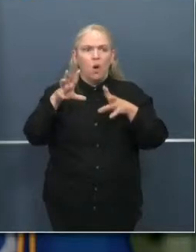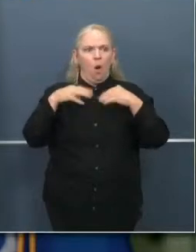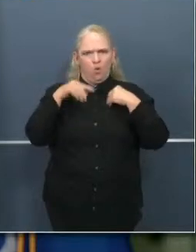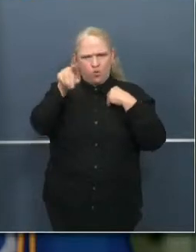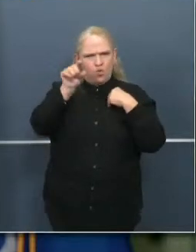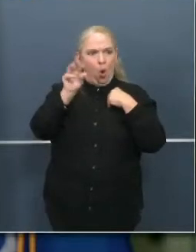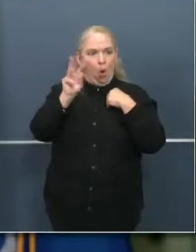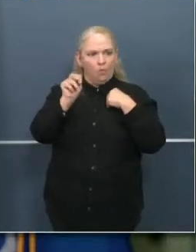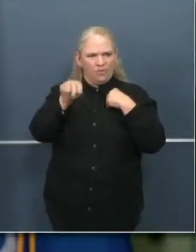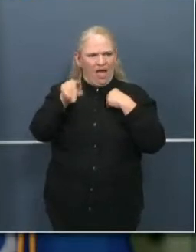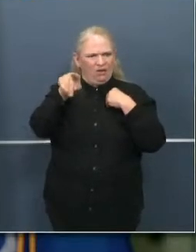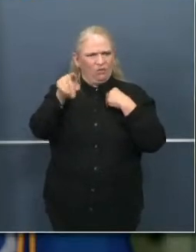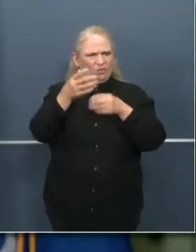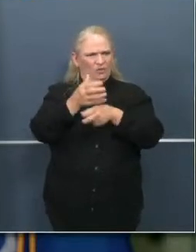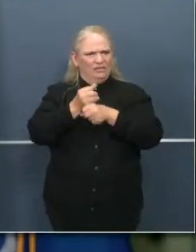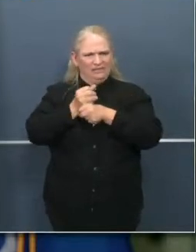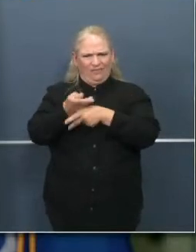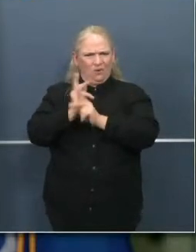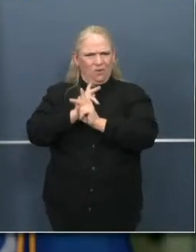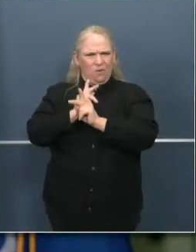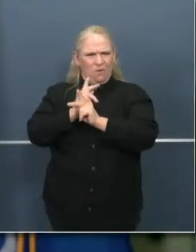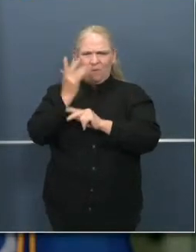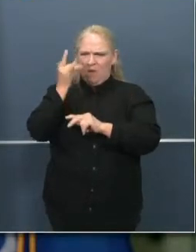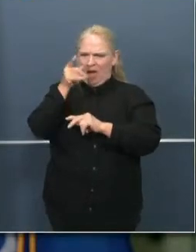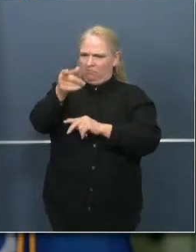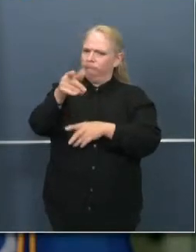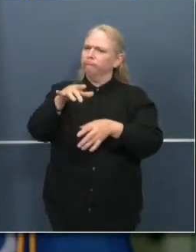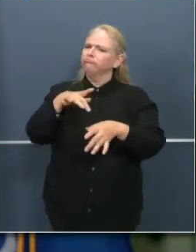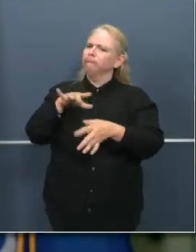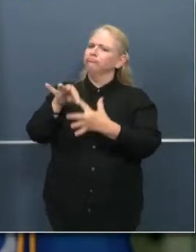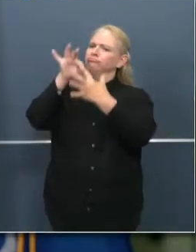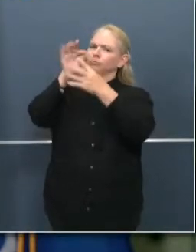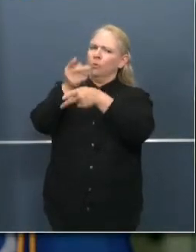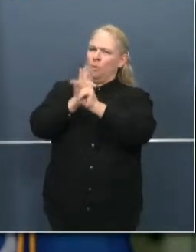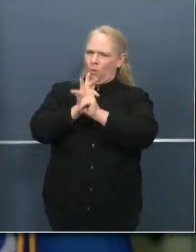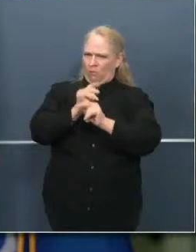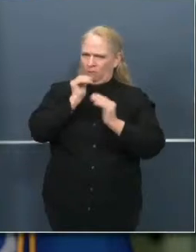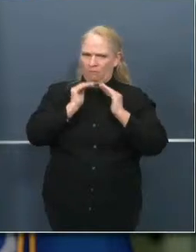trust, period, full stop. Phil Willen, LA Times.